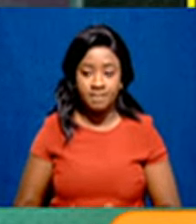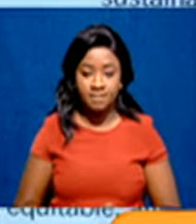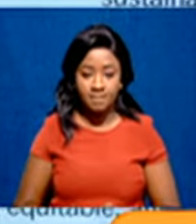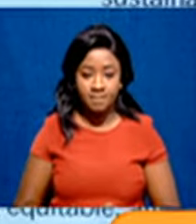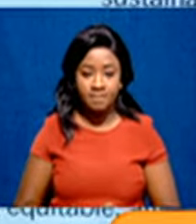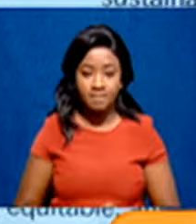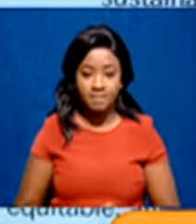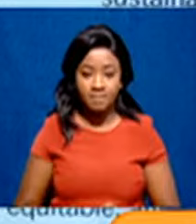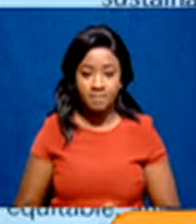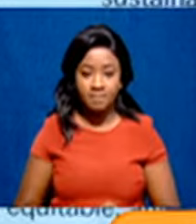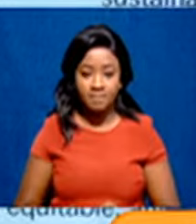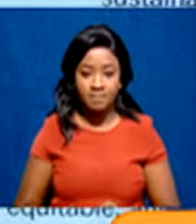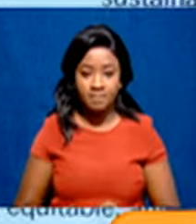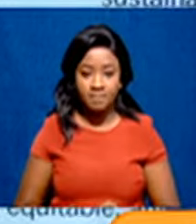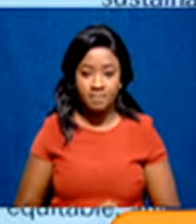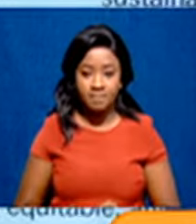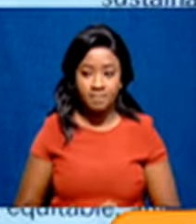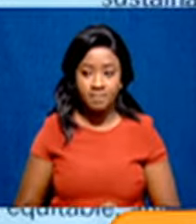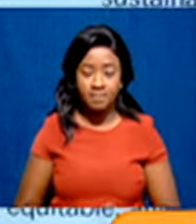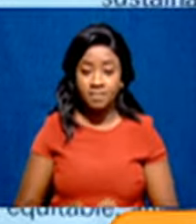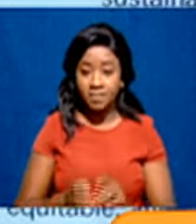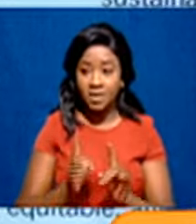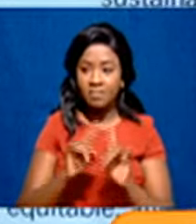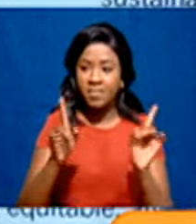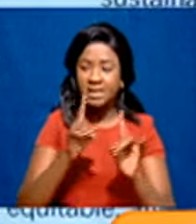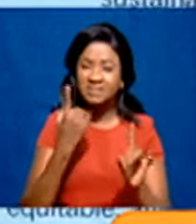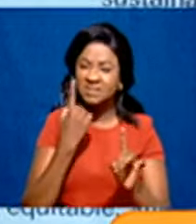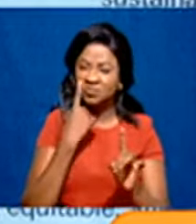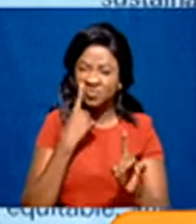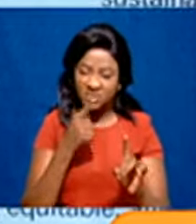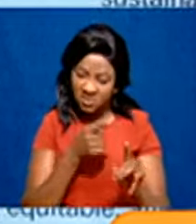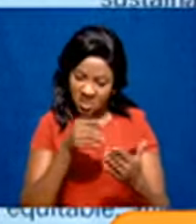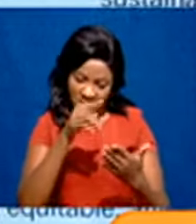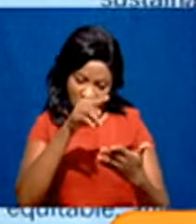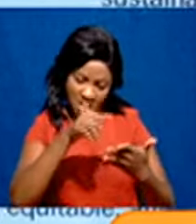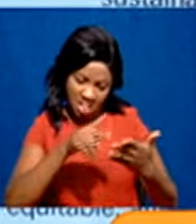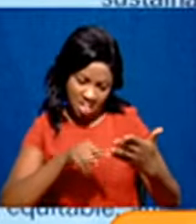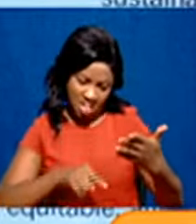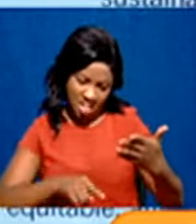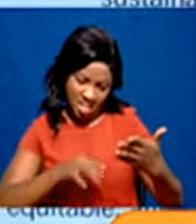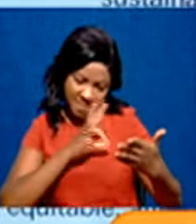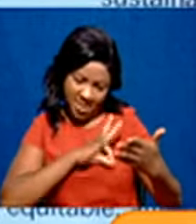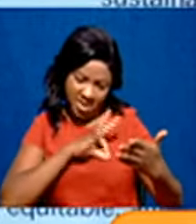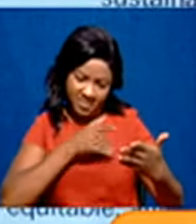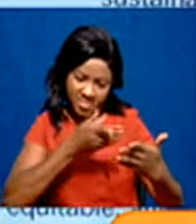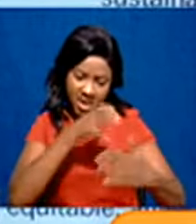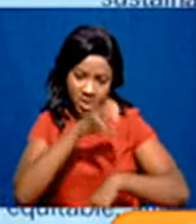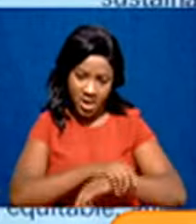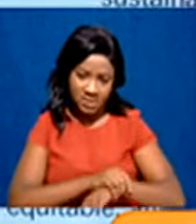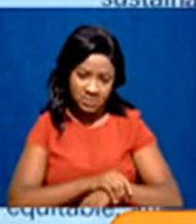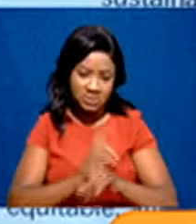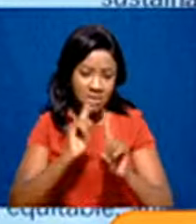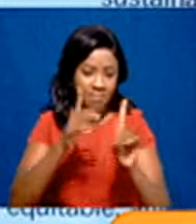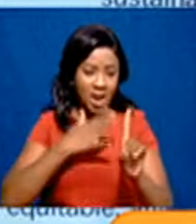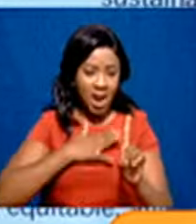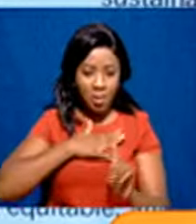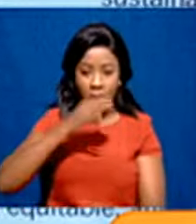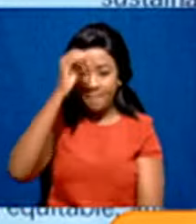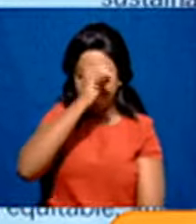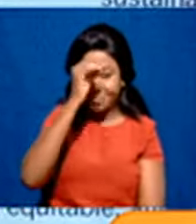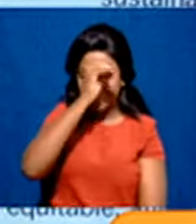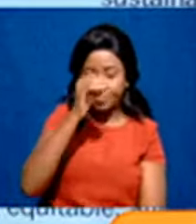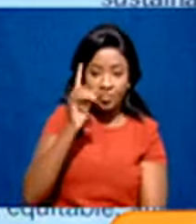fees. When you look at the benefit package, it was our opinion that can we